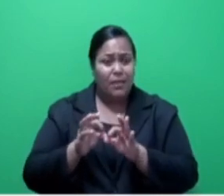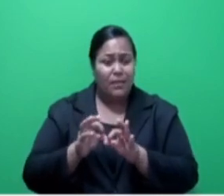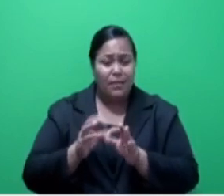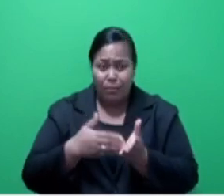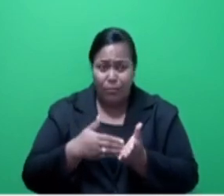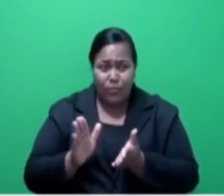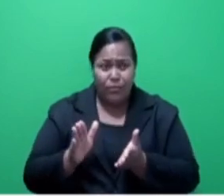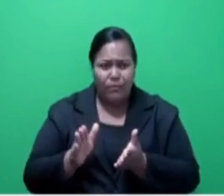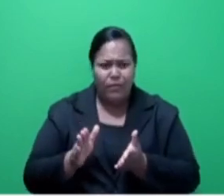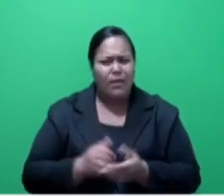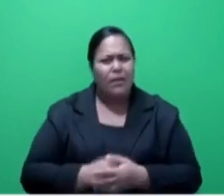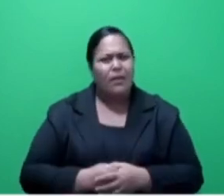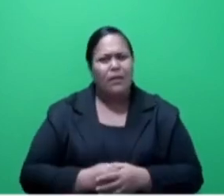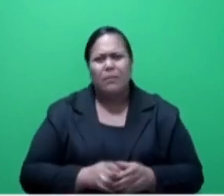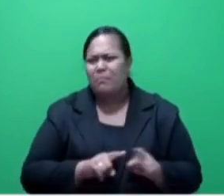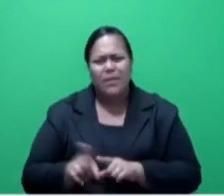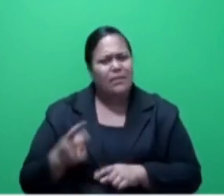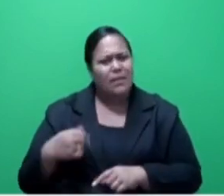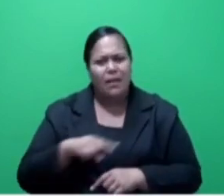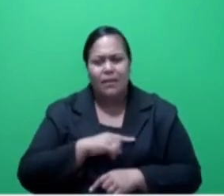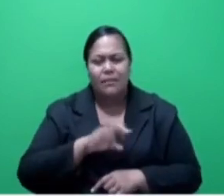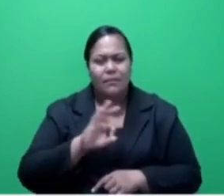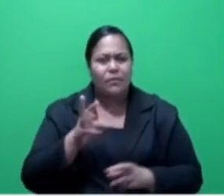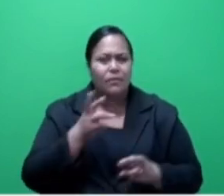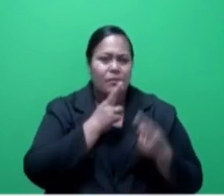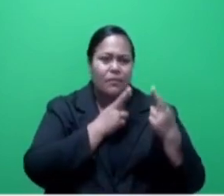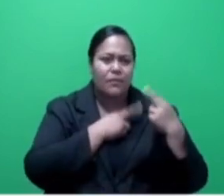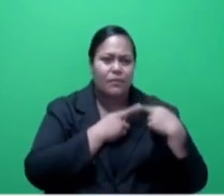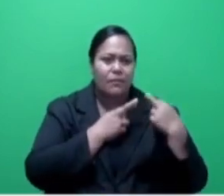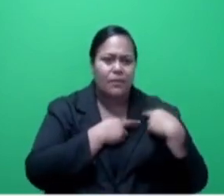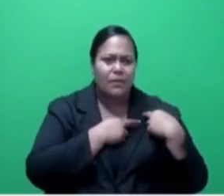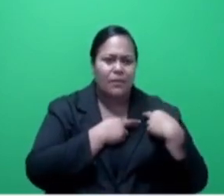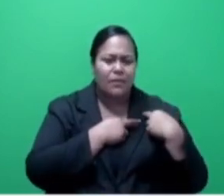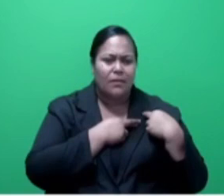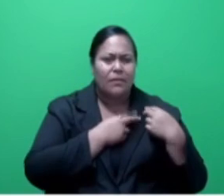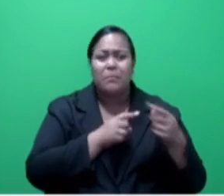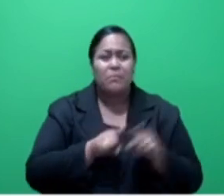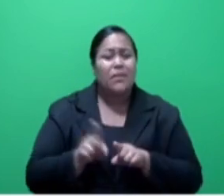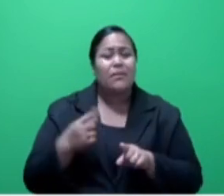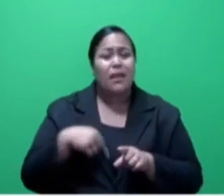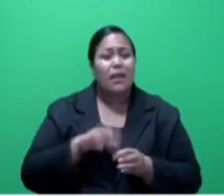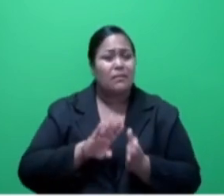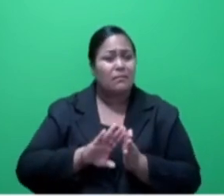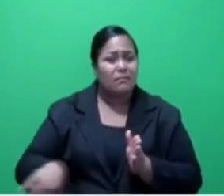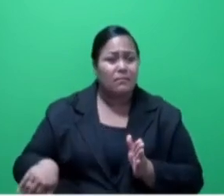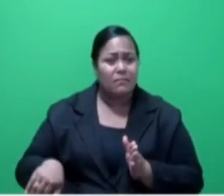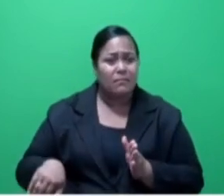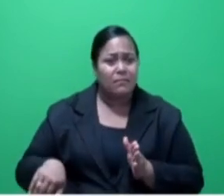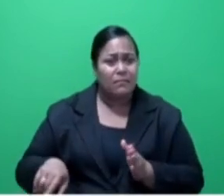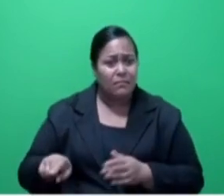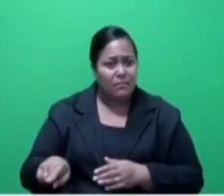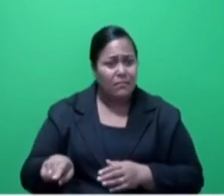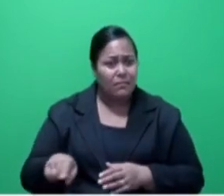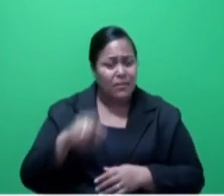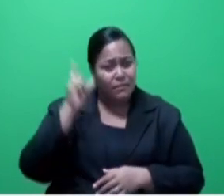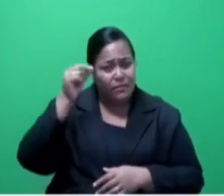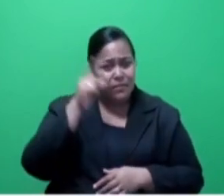fact irresponsible, almost negligible. It is actually negligent to do